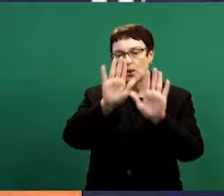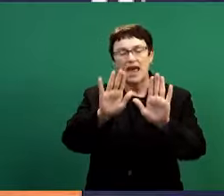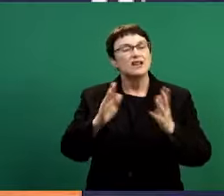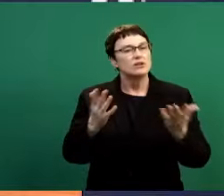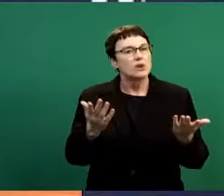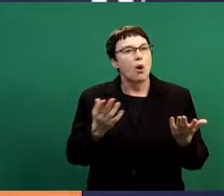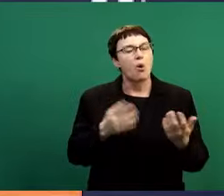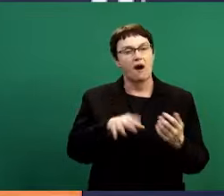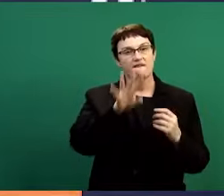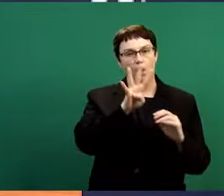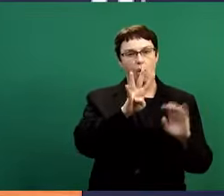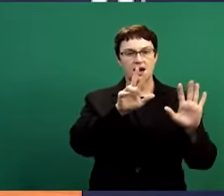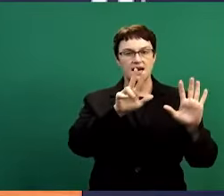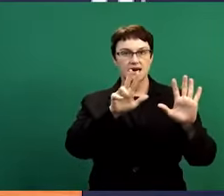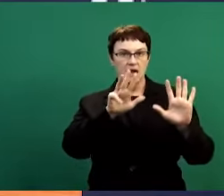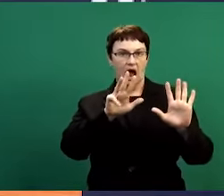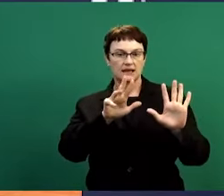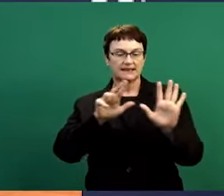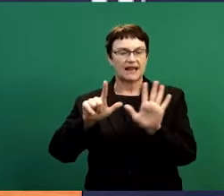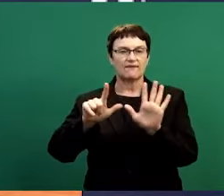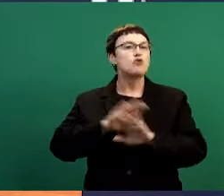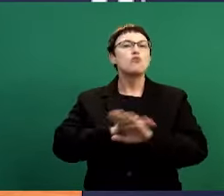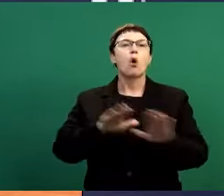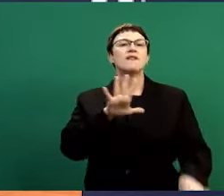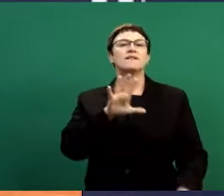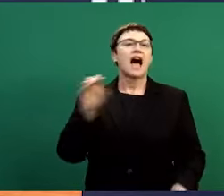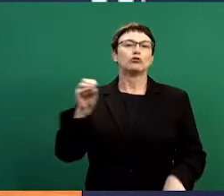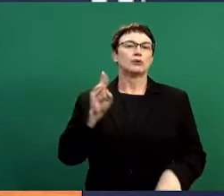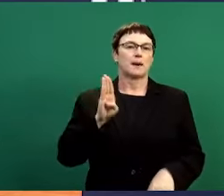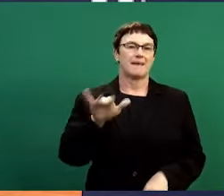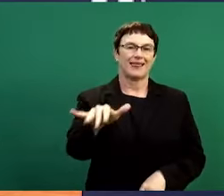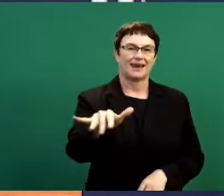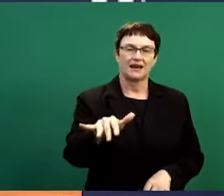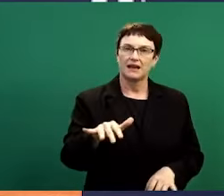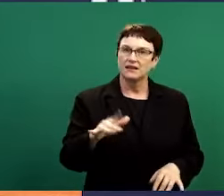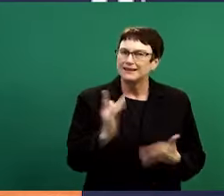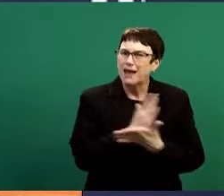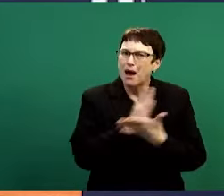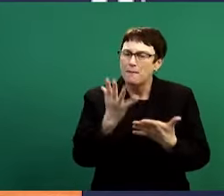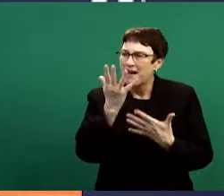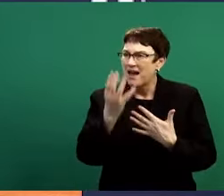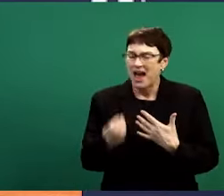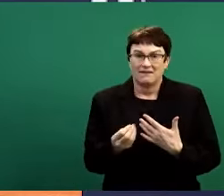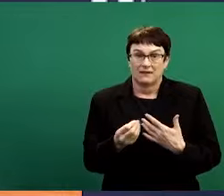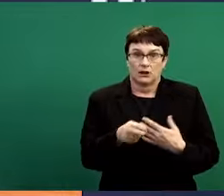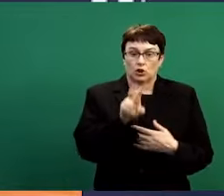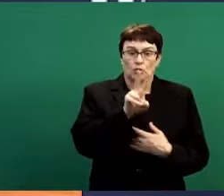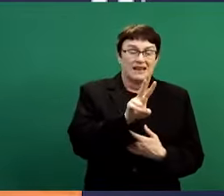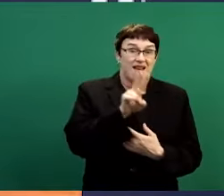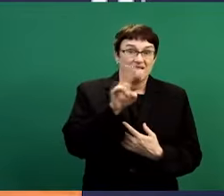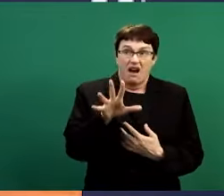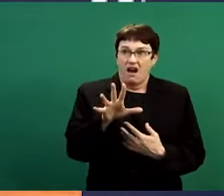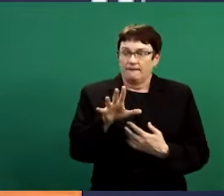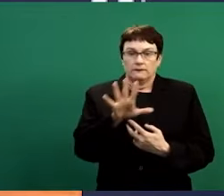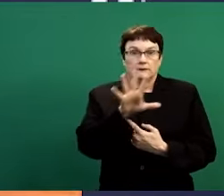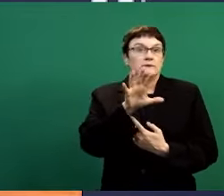It changes. There are months where this thing moves by 25, 50 billion rands at the